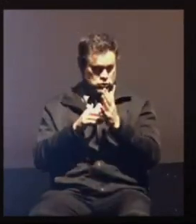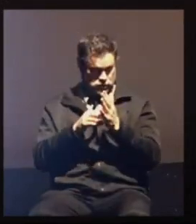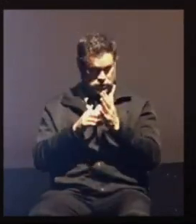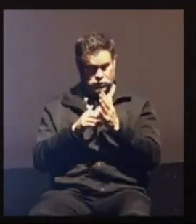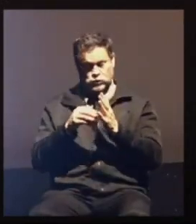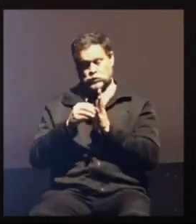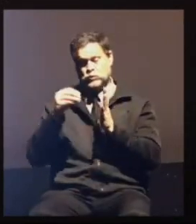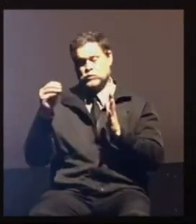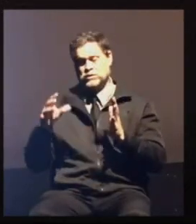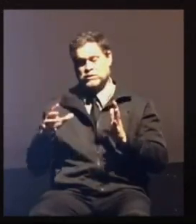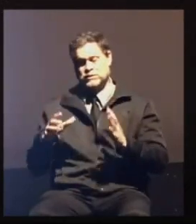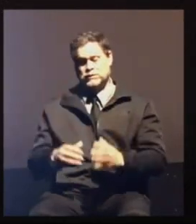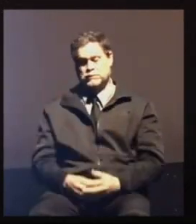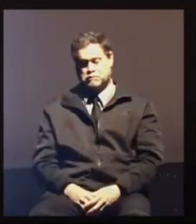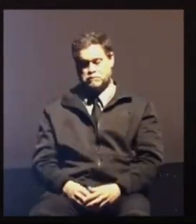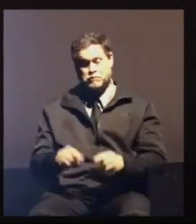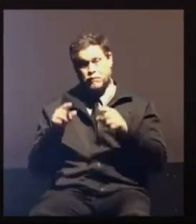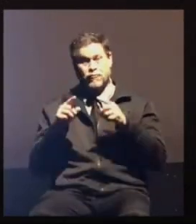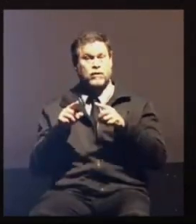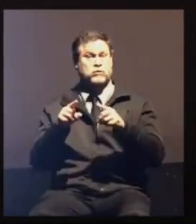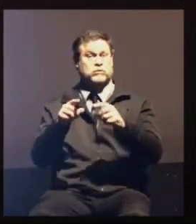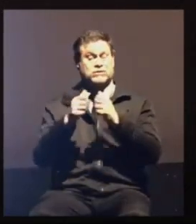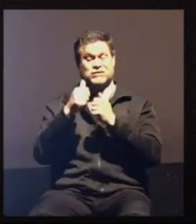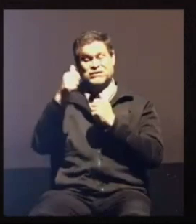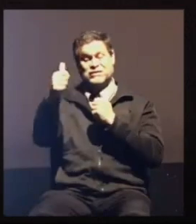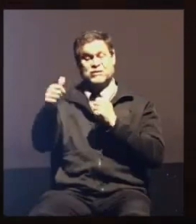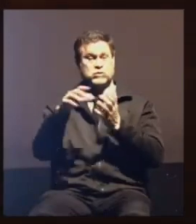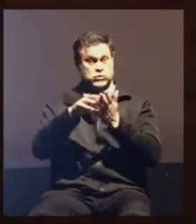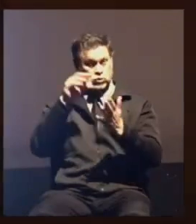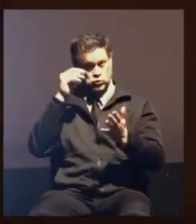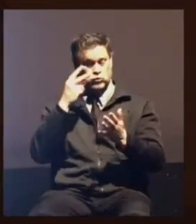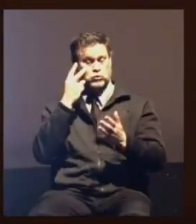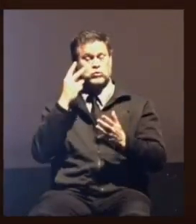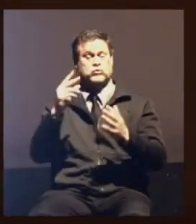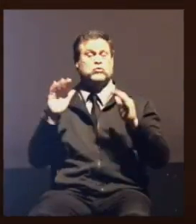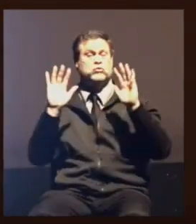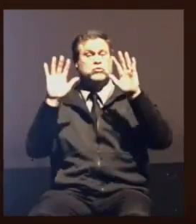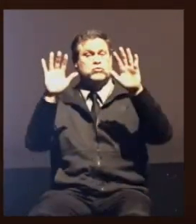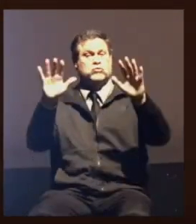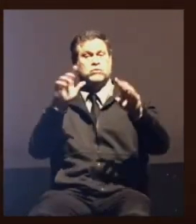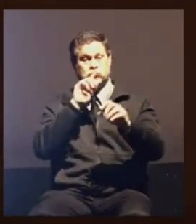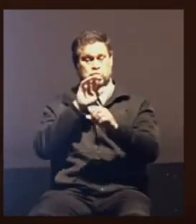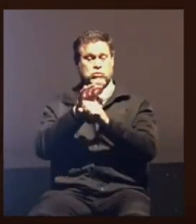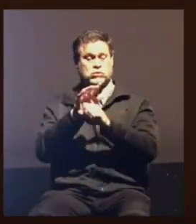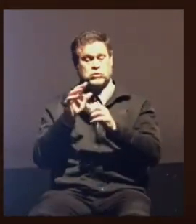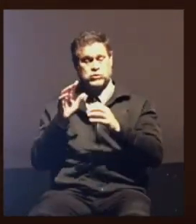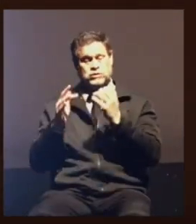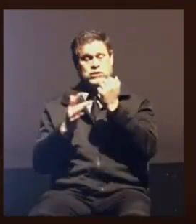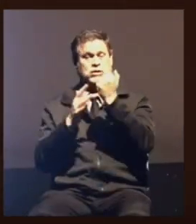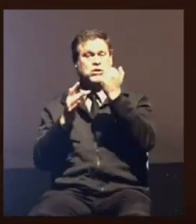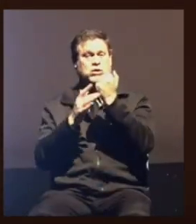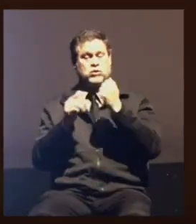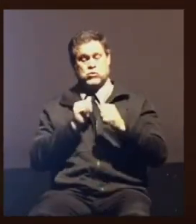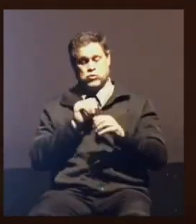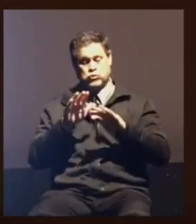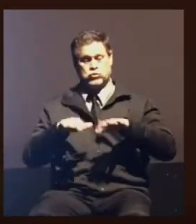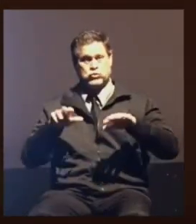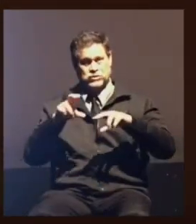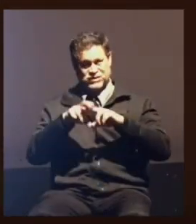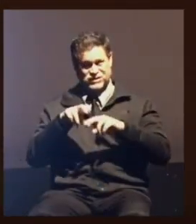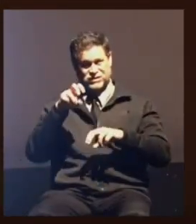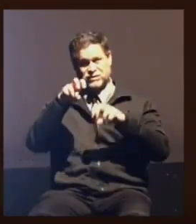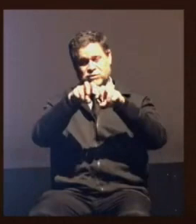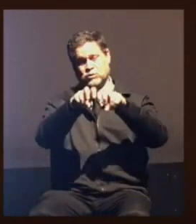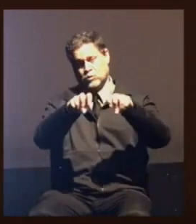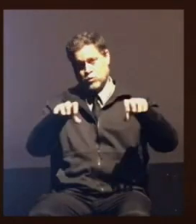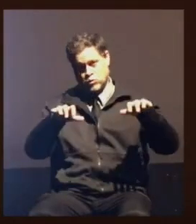students. During distance learning, we saw great promise in the use of technology. My own children, who are sitting over there in the